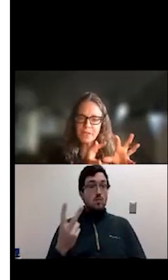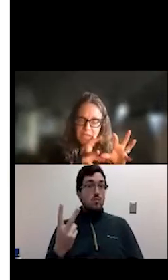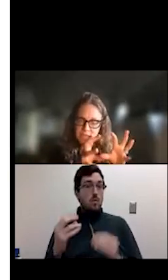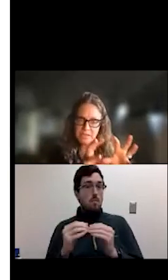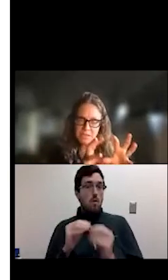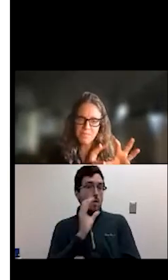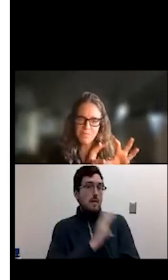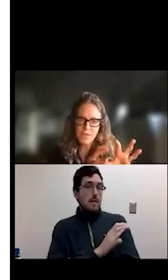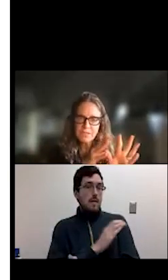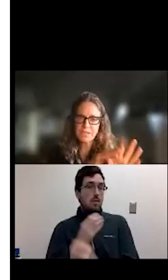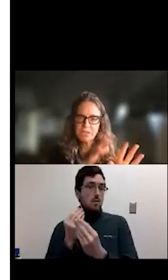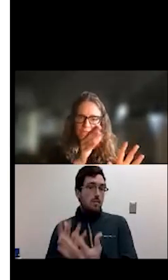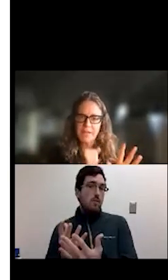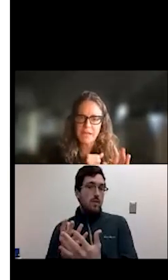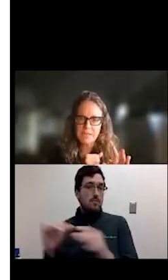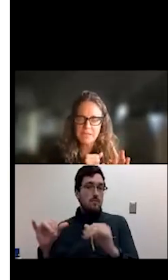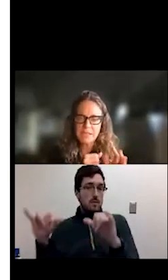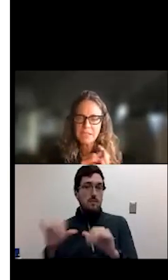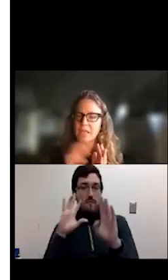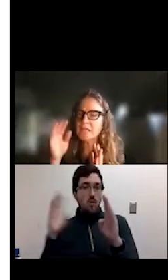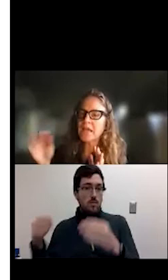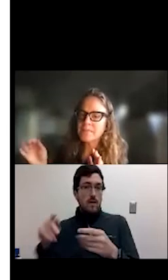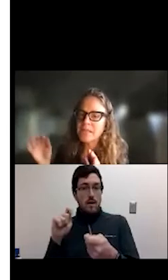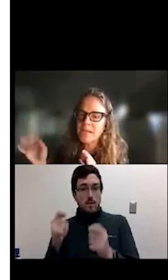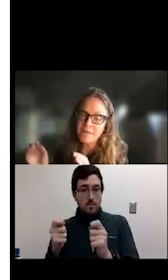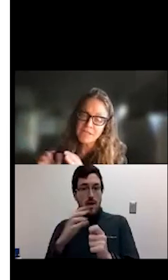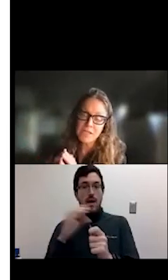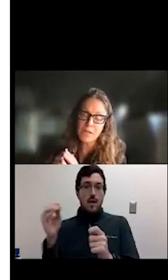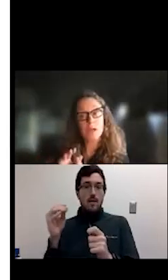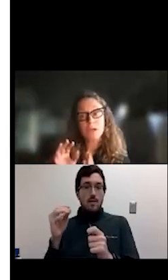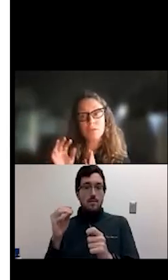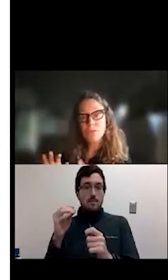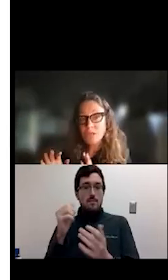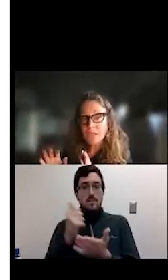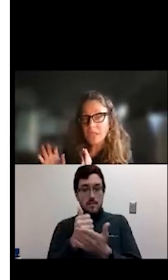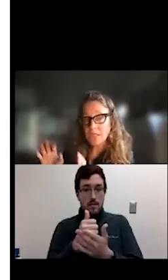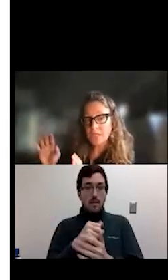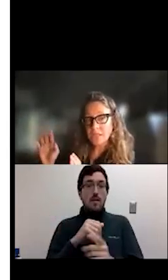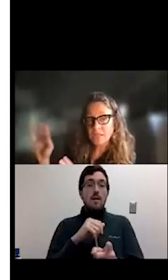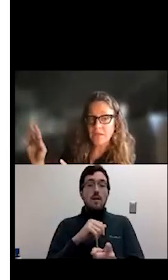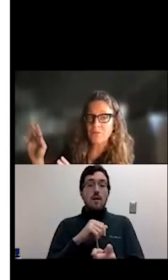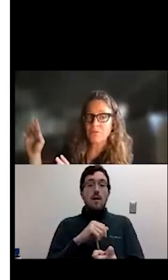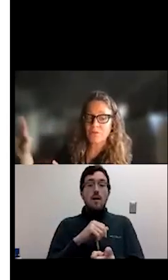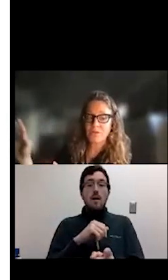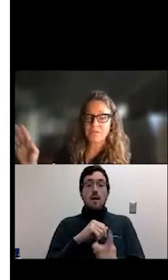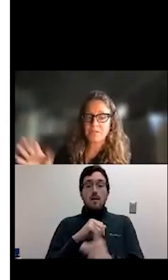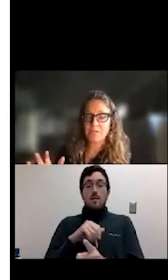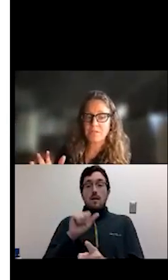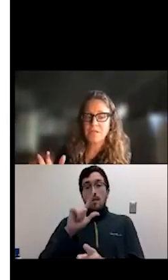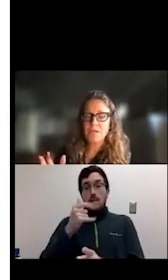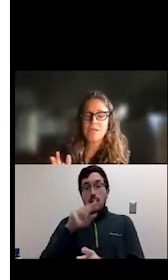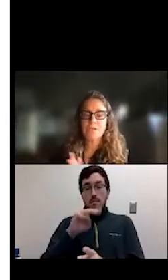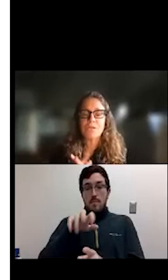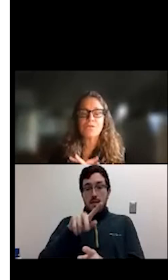clinical delivery system focused, adjustment and assistance, and then alignment and advocacy are more community level